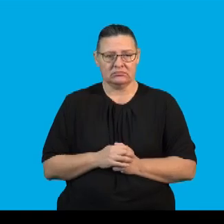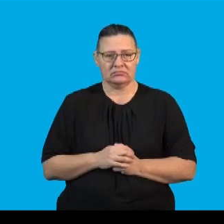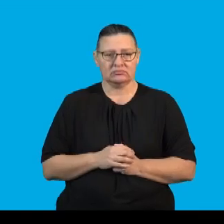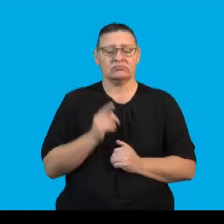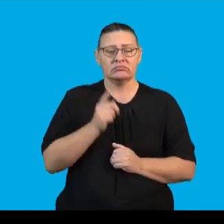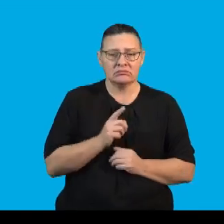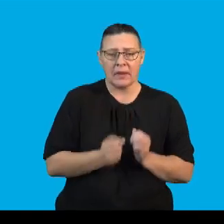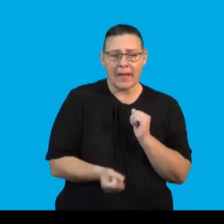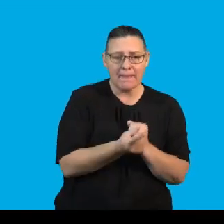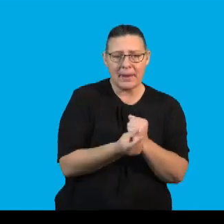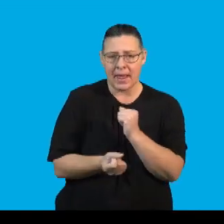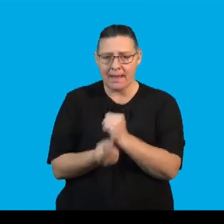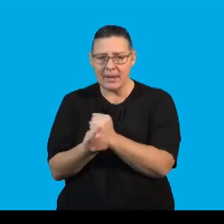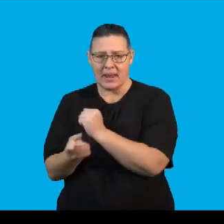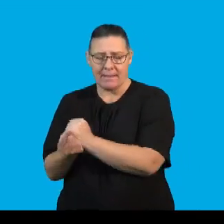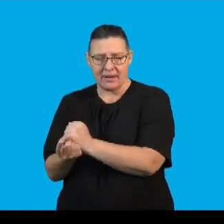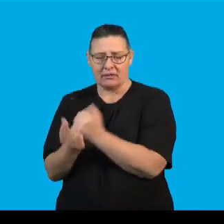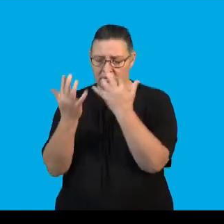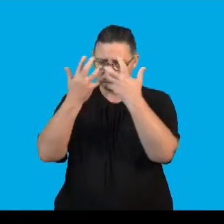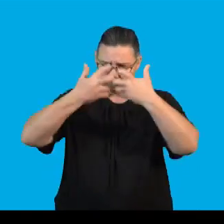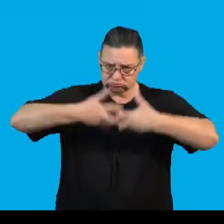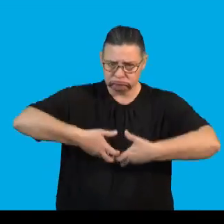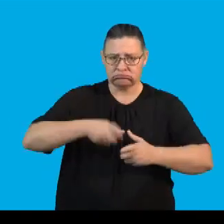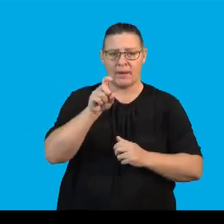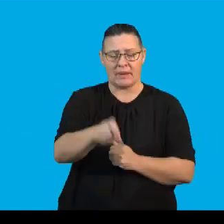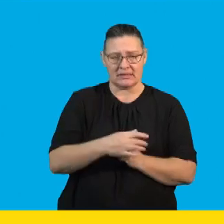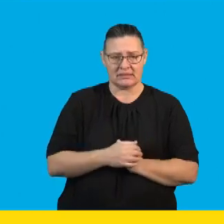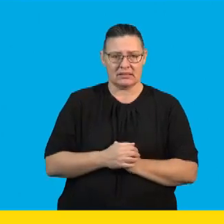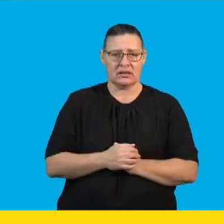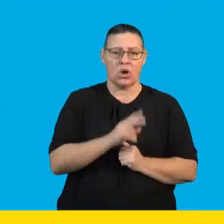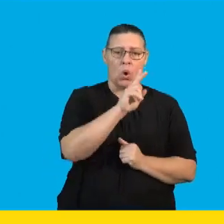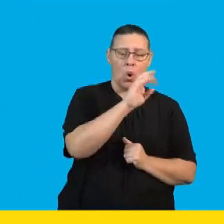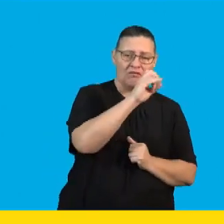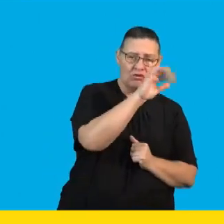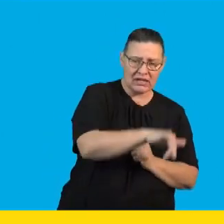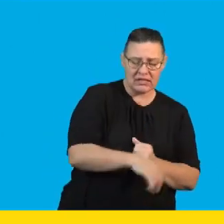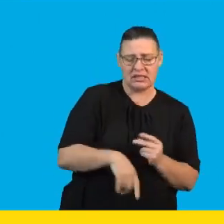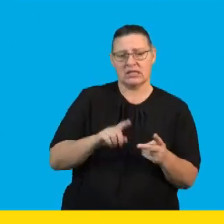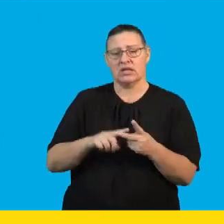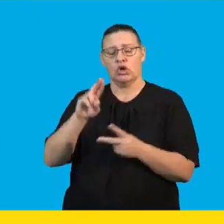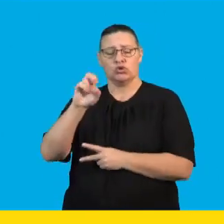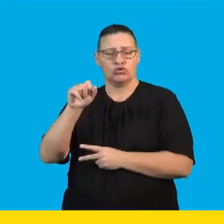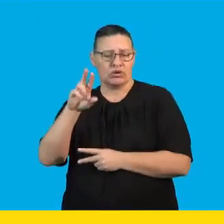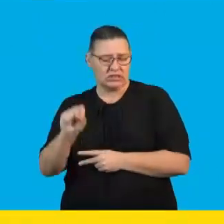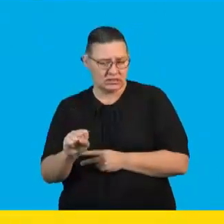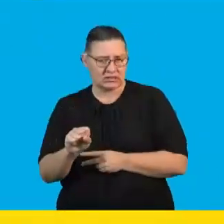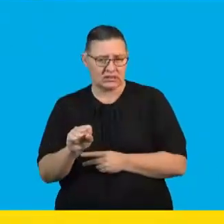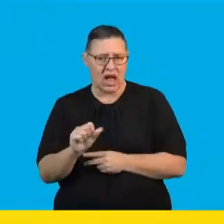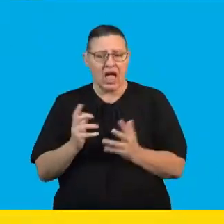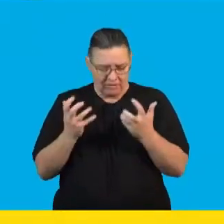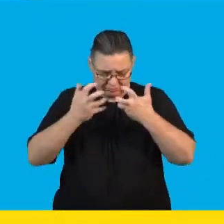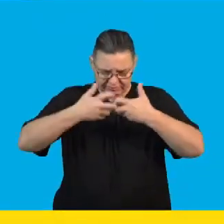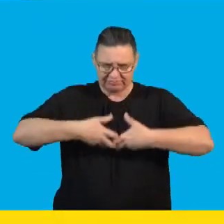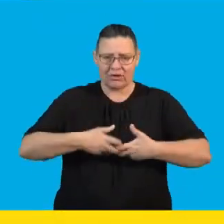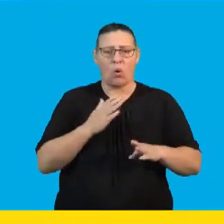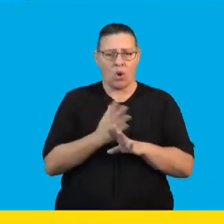And these events need to be coordinated. Ovary, uterus, they must work together. There's a